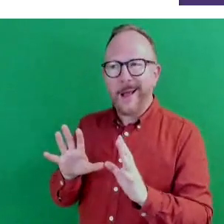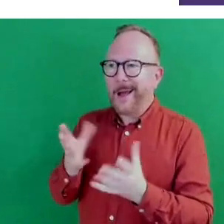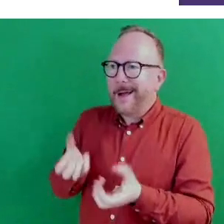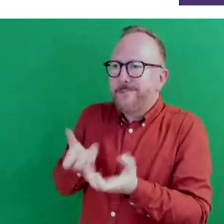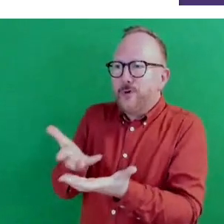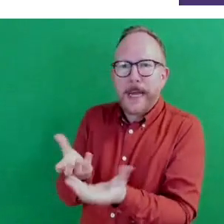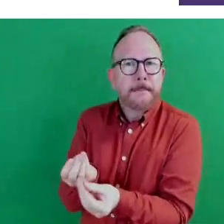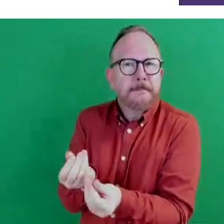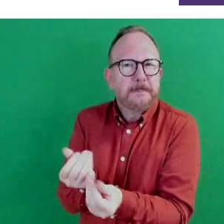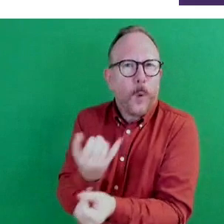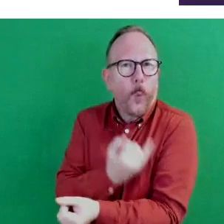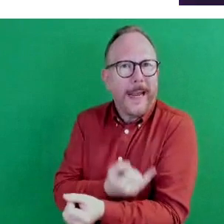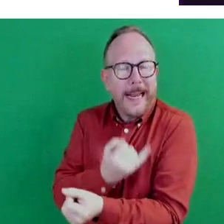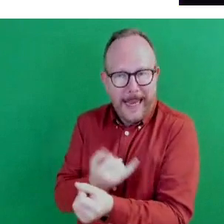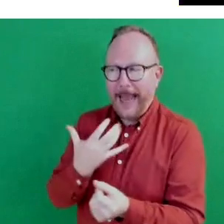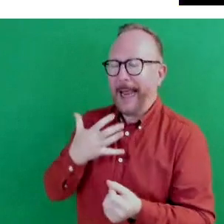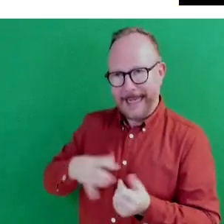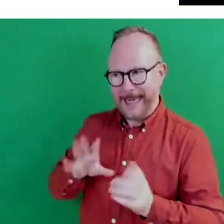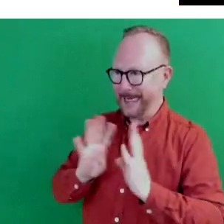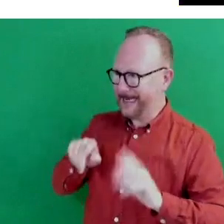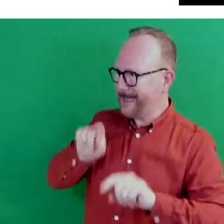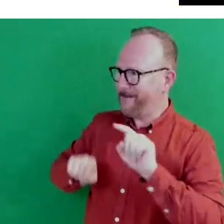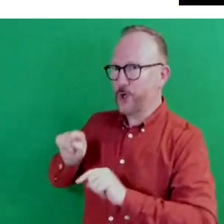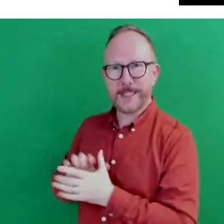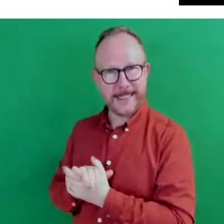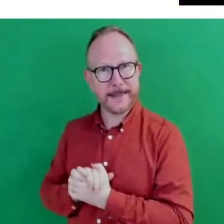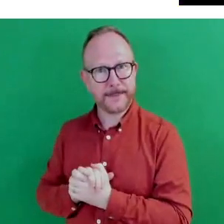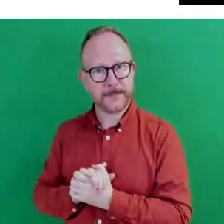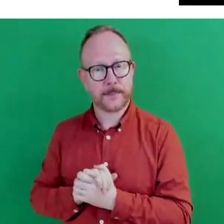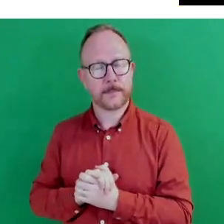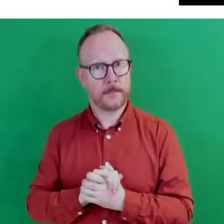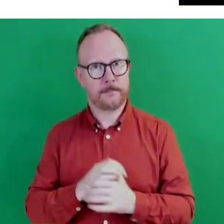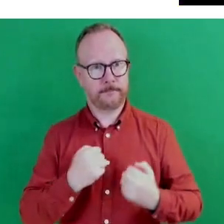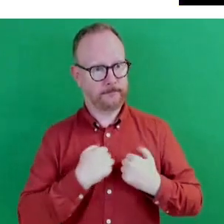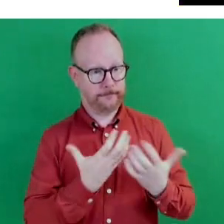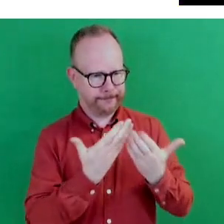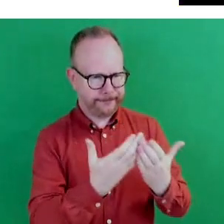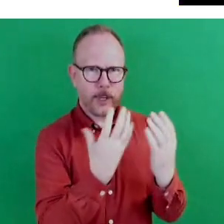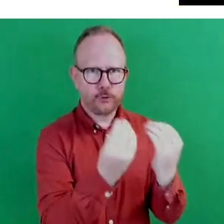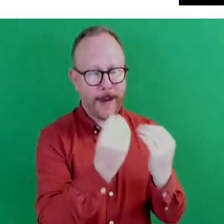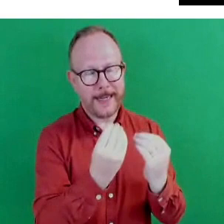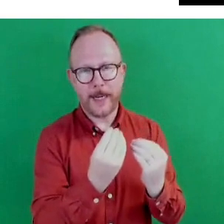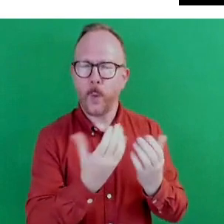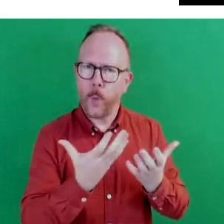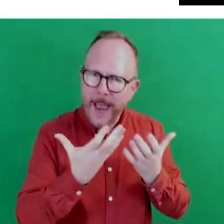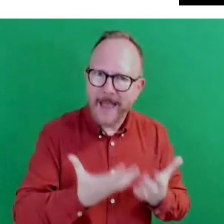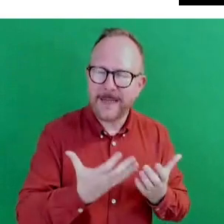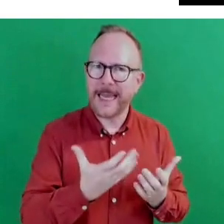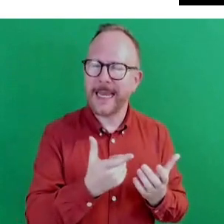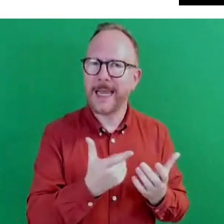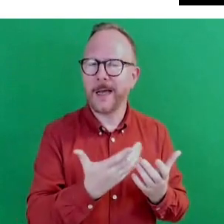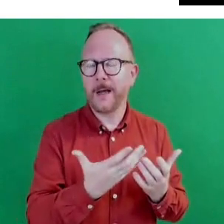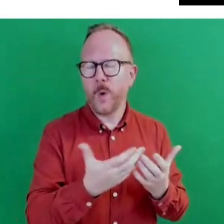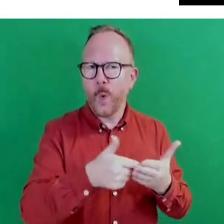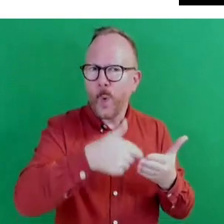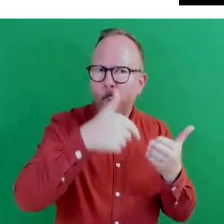was like as transparent as I can be. It was quite full on, but I think that's very important because you are dealing with, real